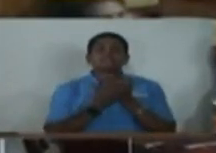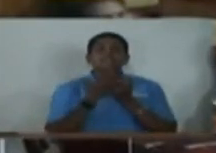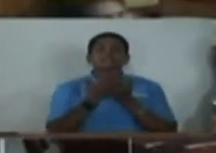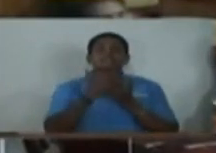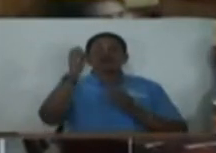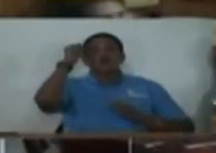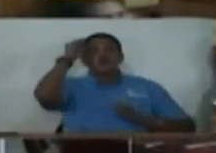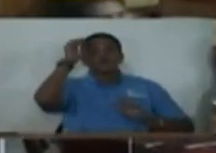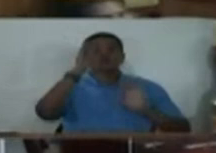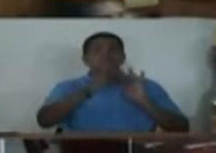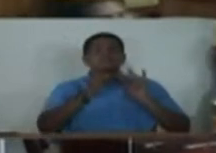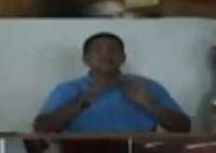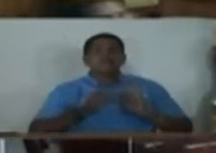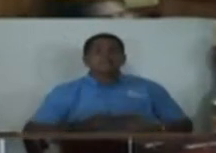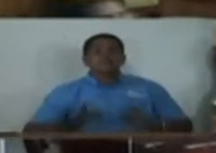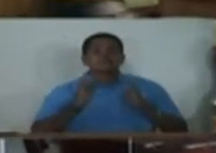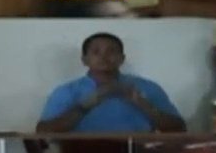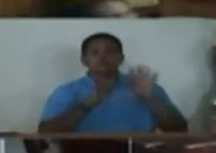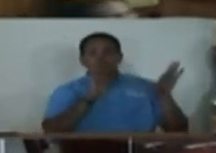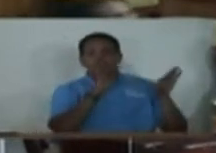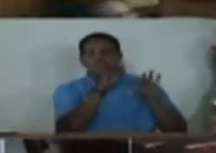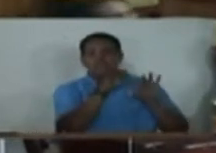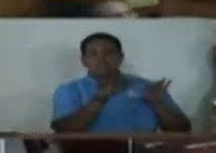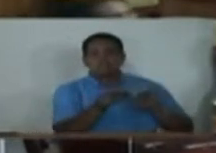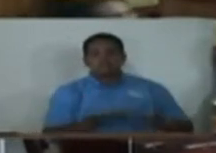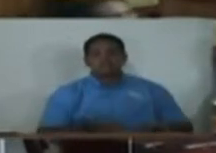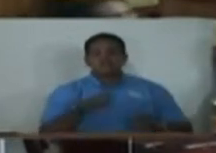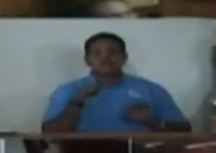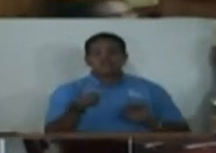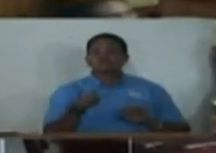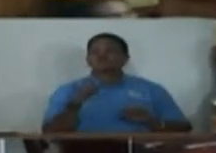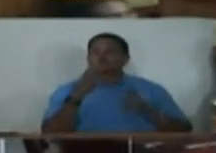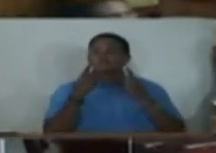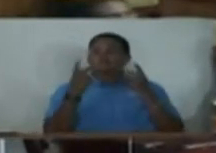understood statements and explanations to the people.